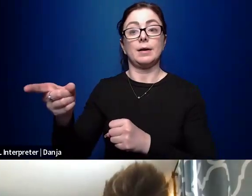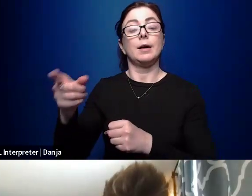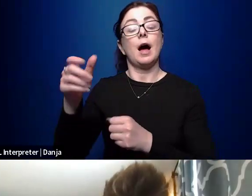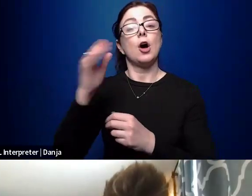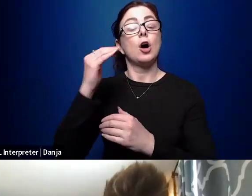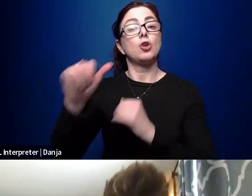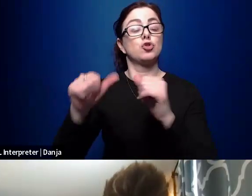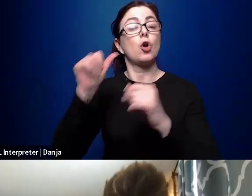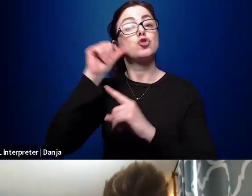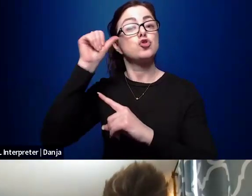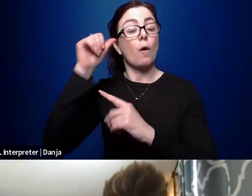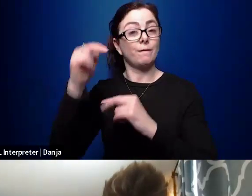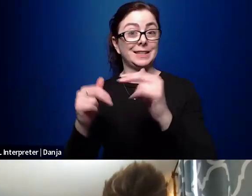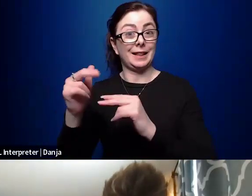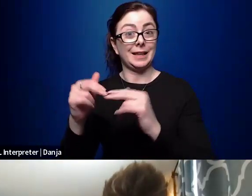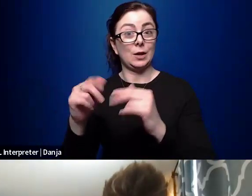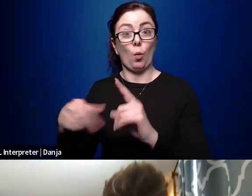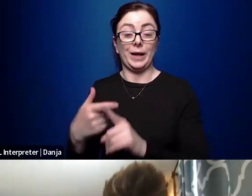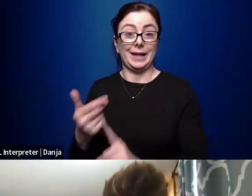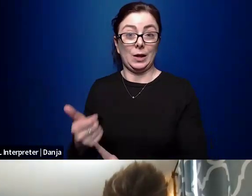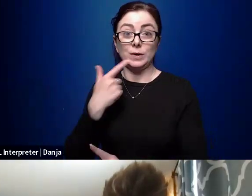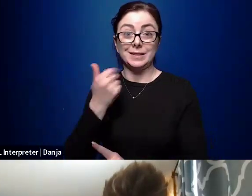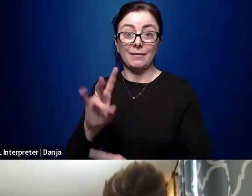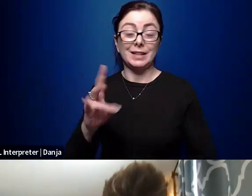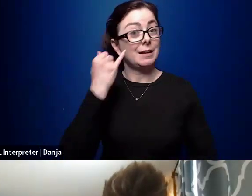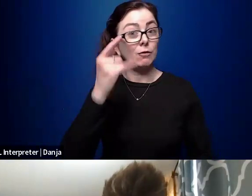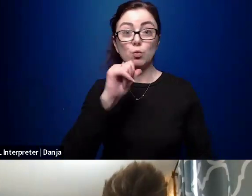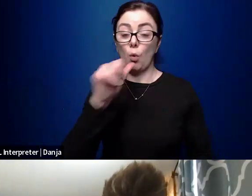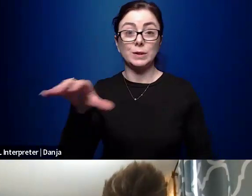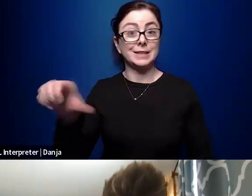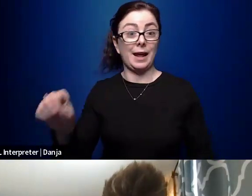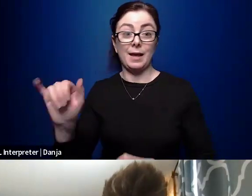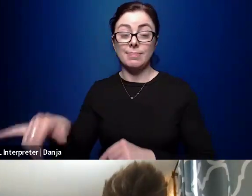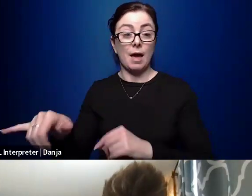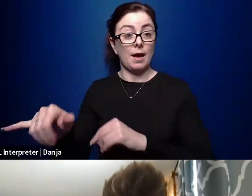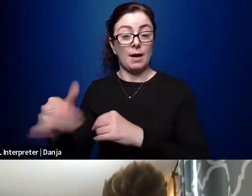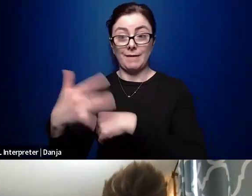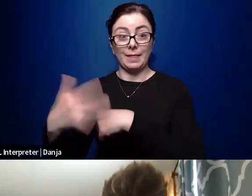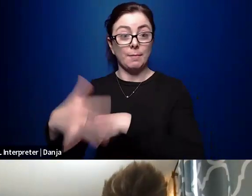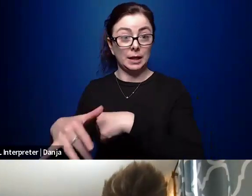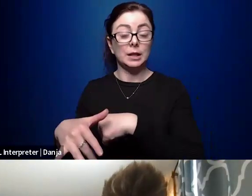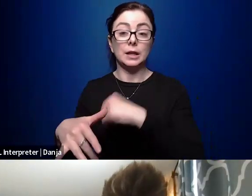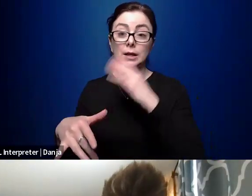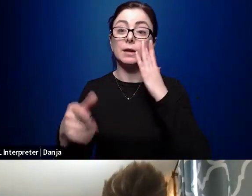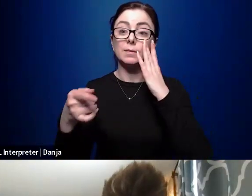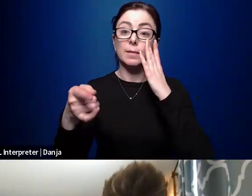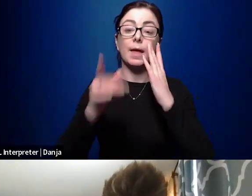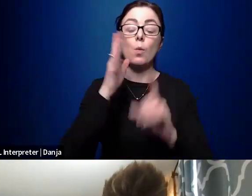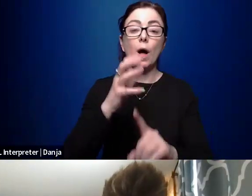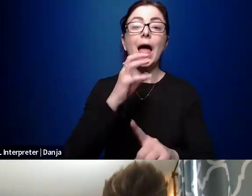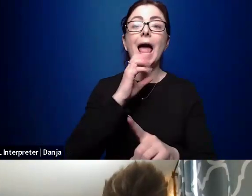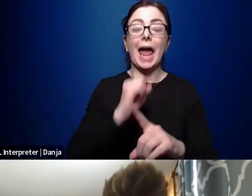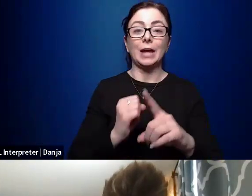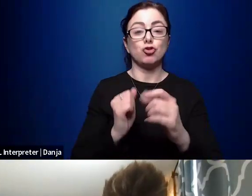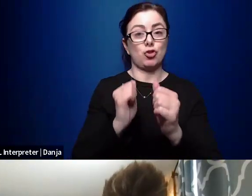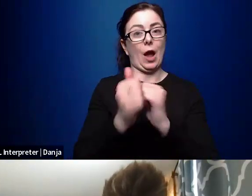right now is because if you don't take that spot, you have the chance that they will age out of the youth facility and then your child